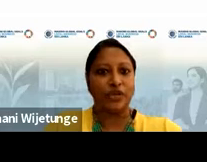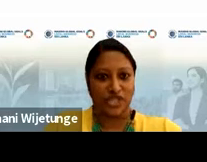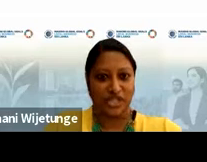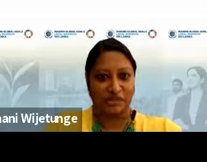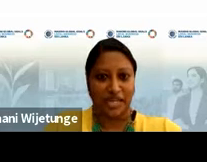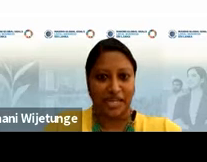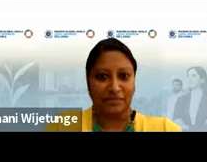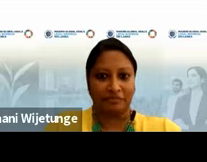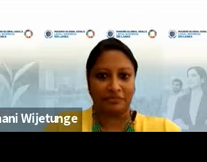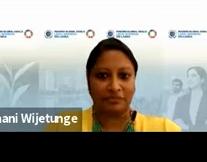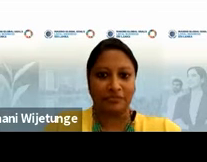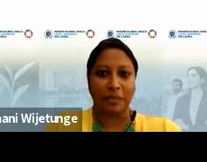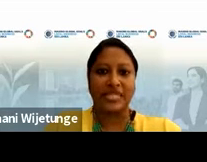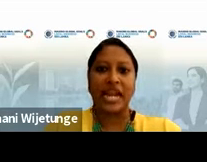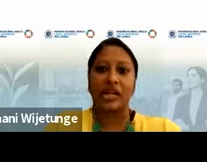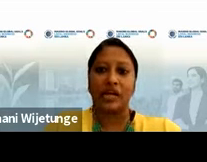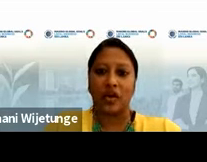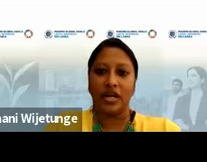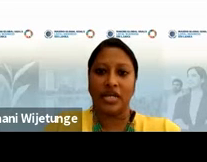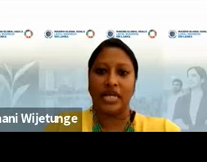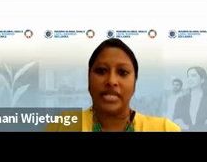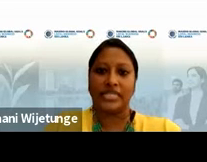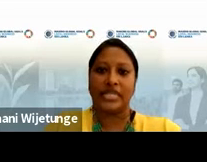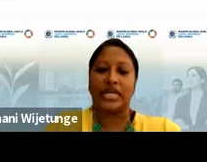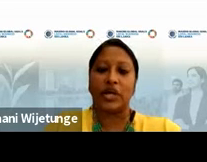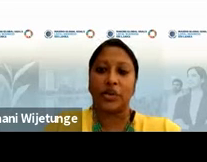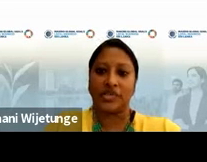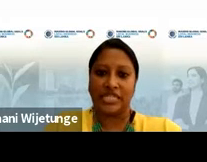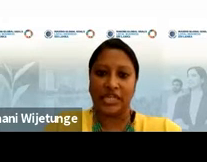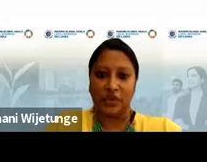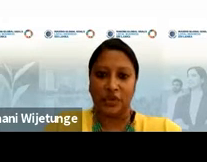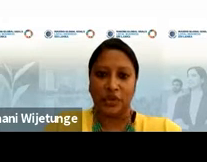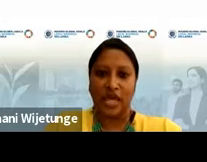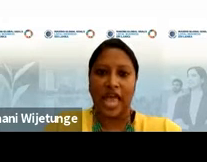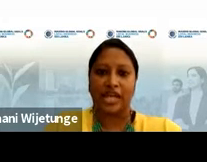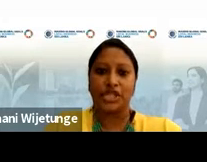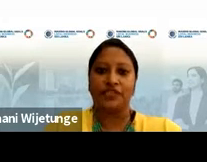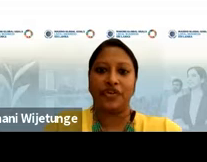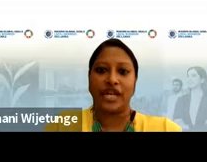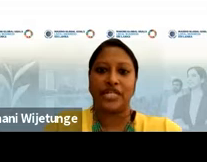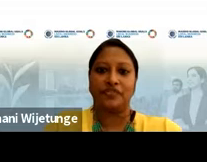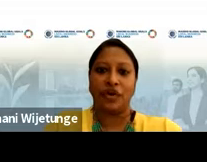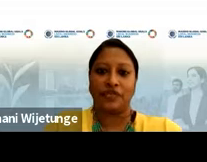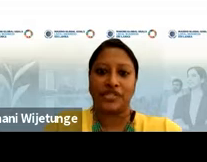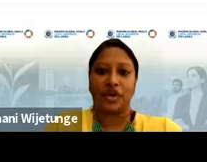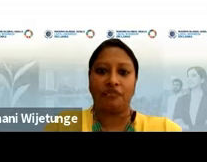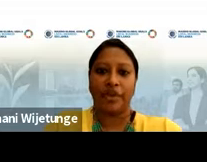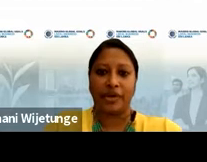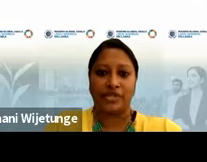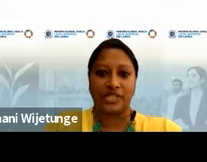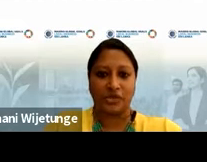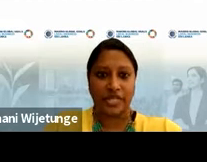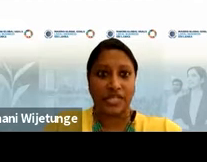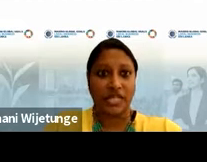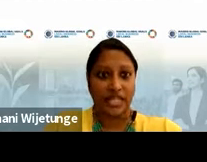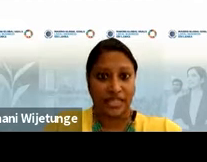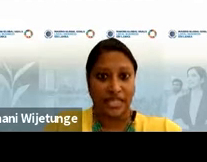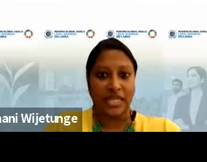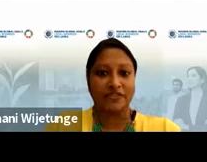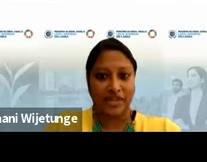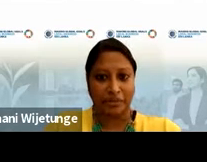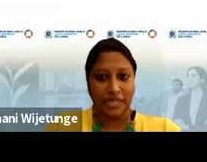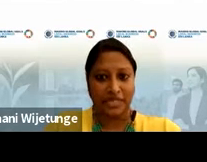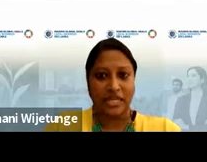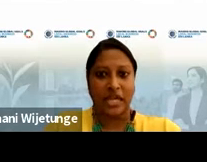new digital media. Ms. Anna Lagon is the co-CEO and Chief Creative Officer of Beo, situated in